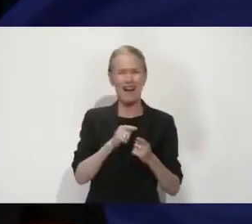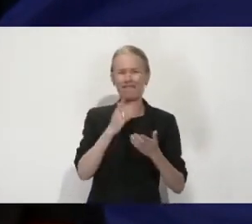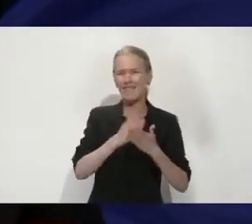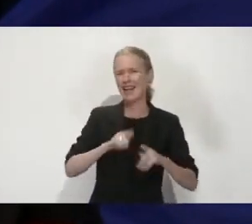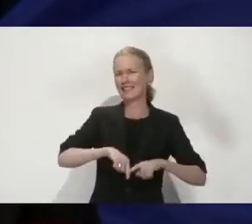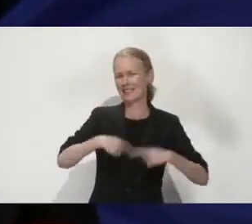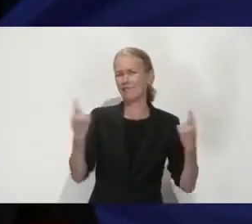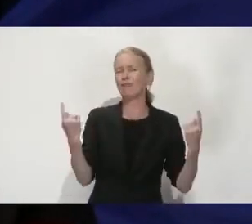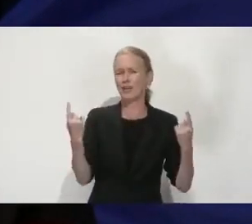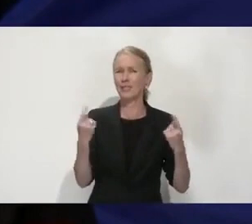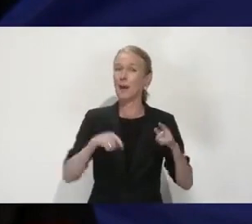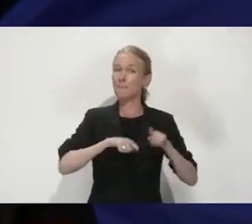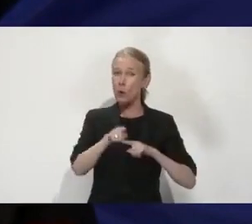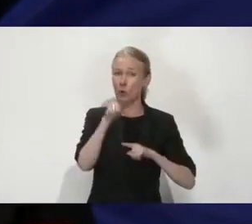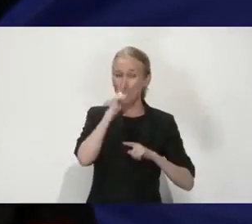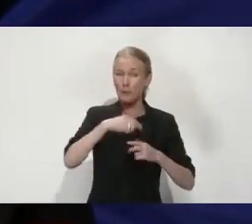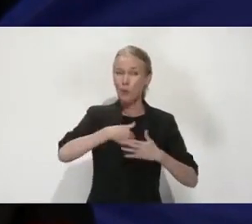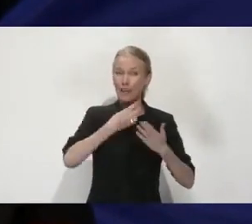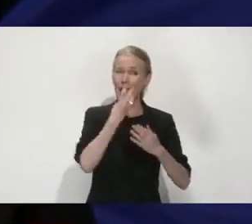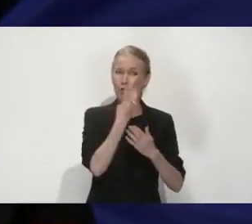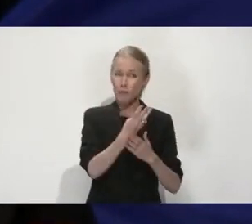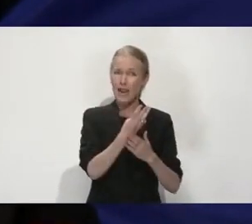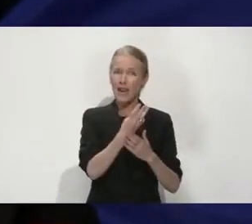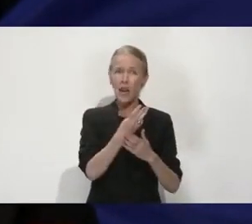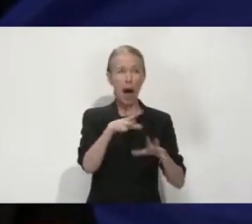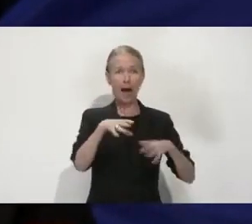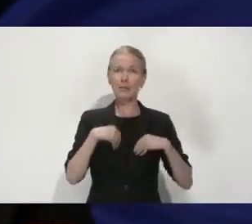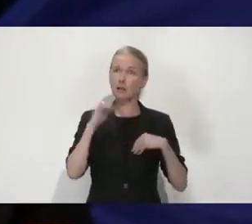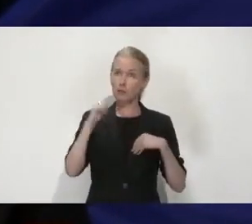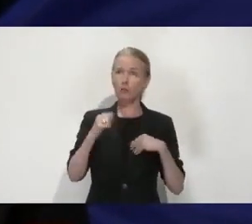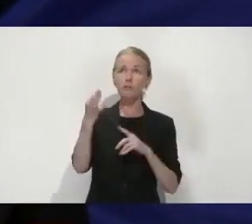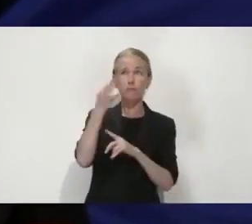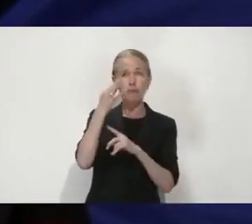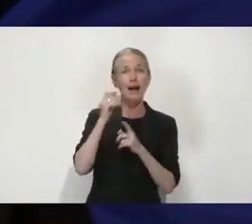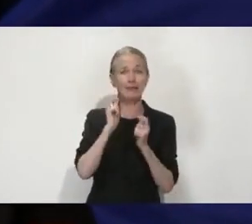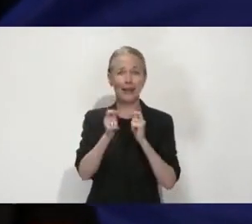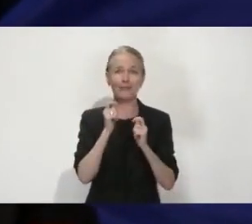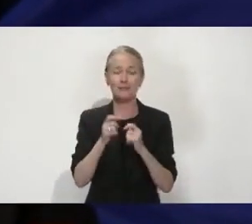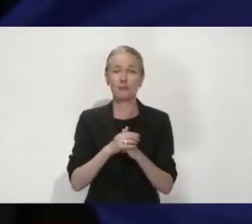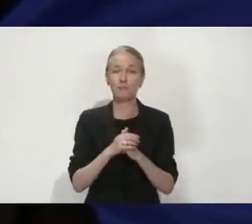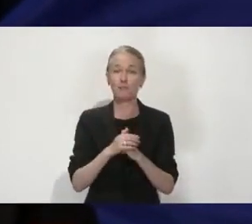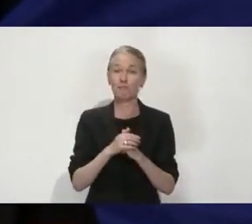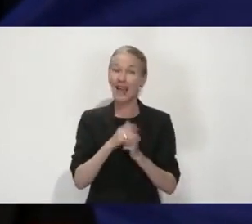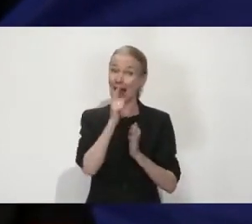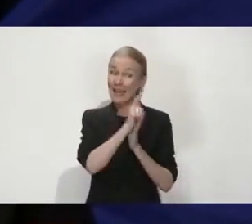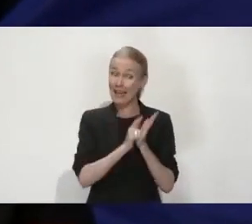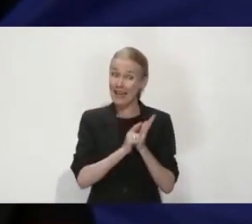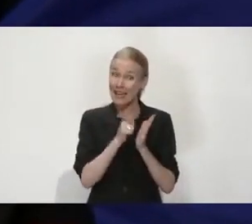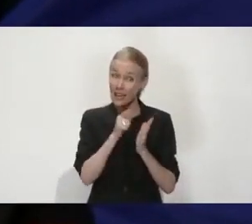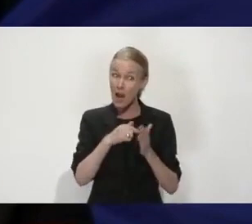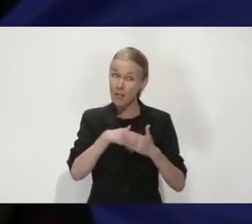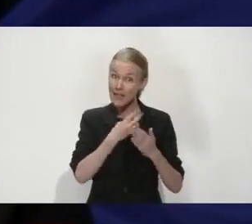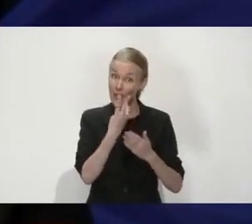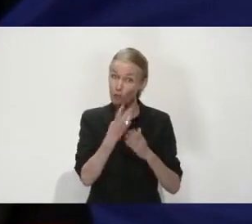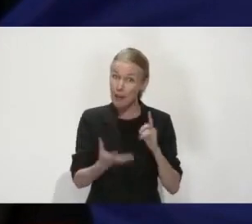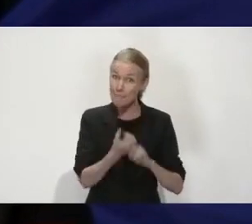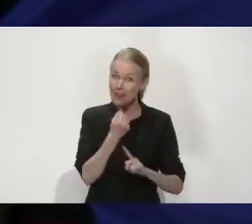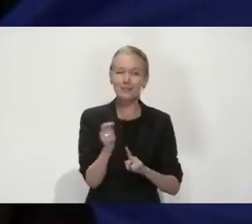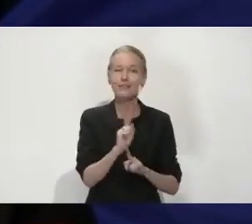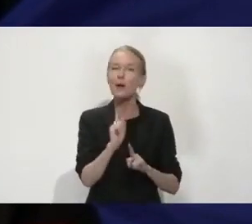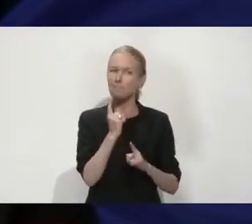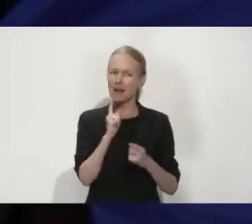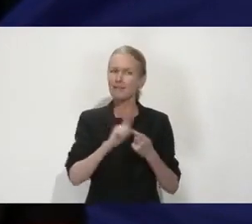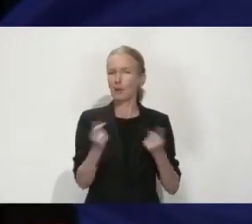compliance with the regime, noting that day 3 tests are not compulsory but are being done in high numbers